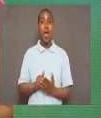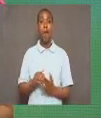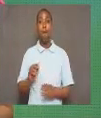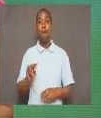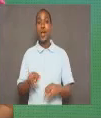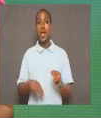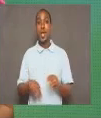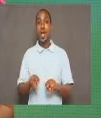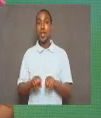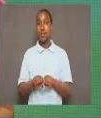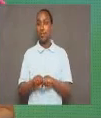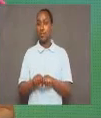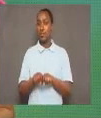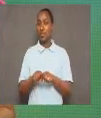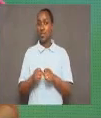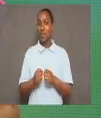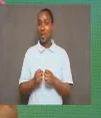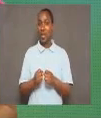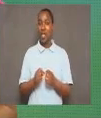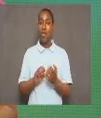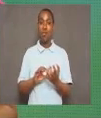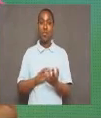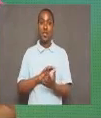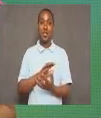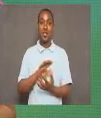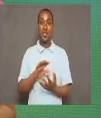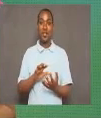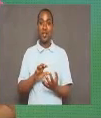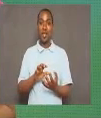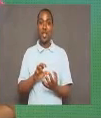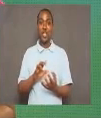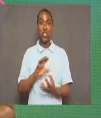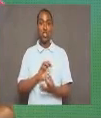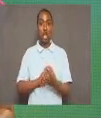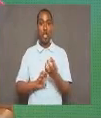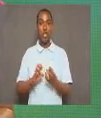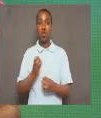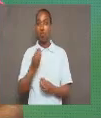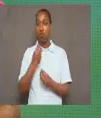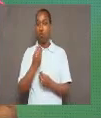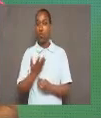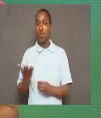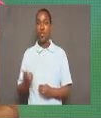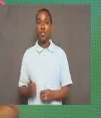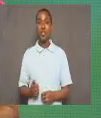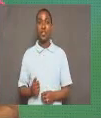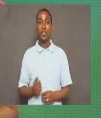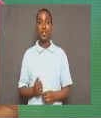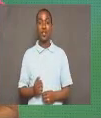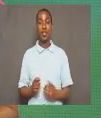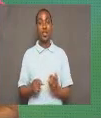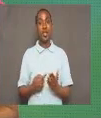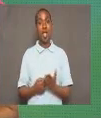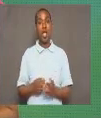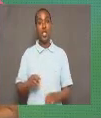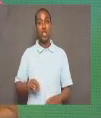by mixing and churning the food particles with the stomach